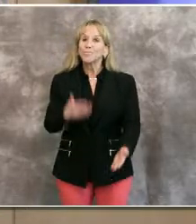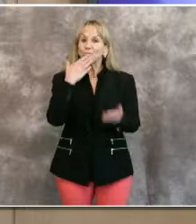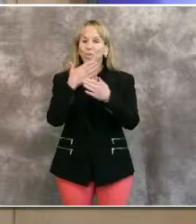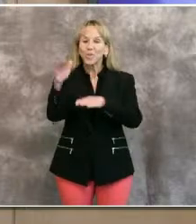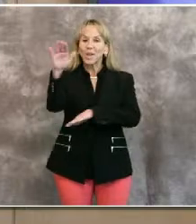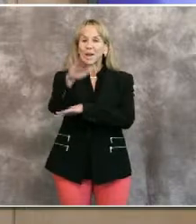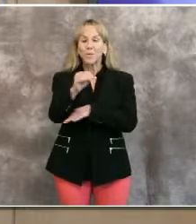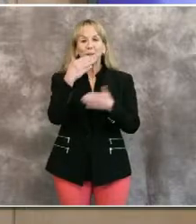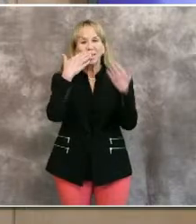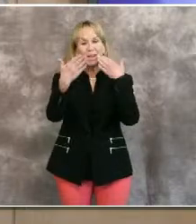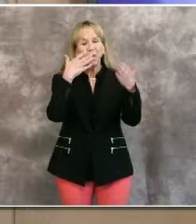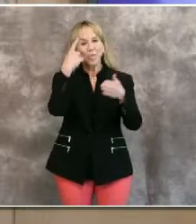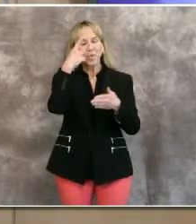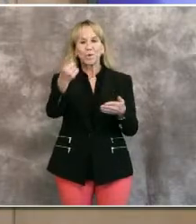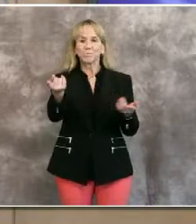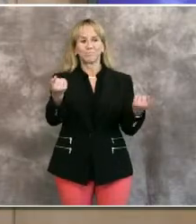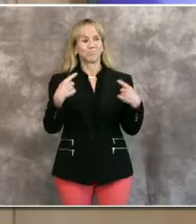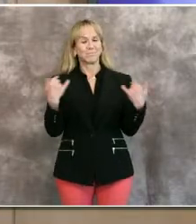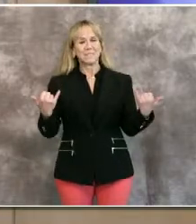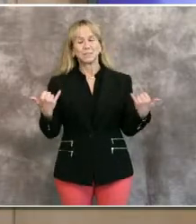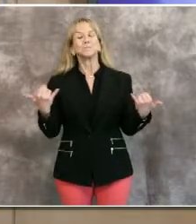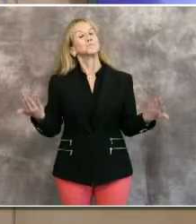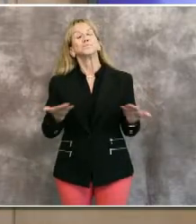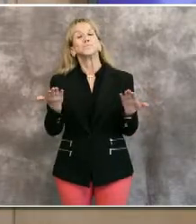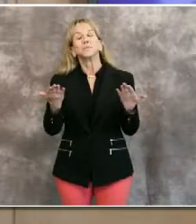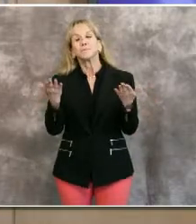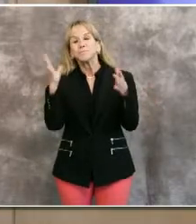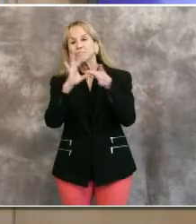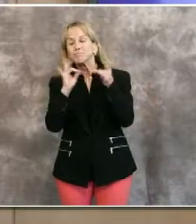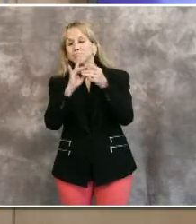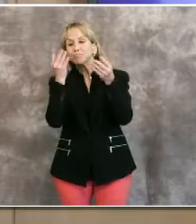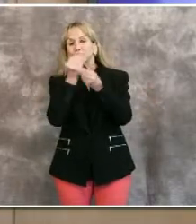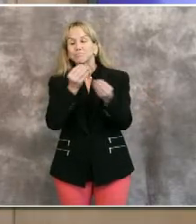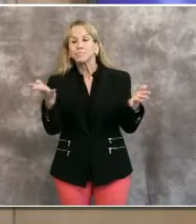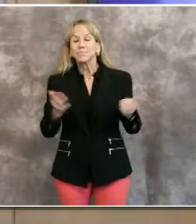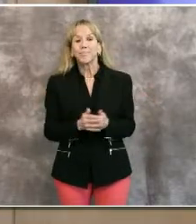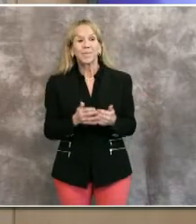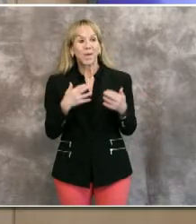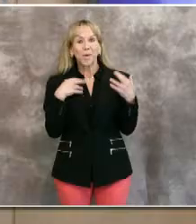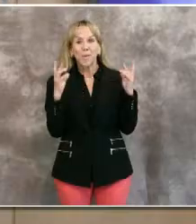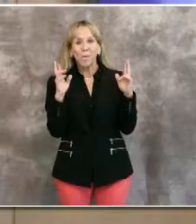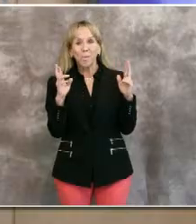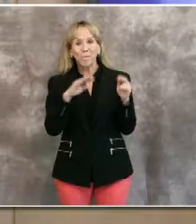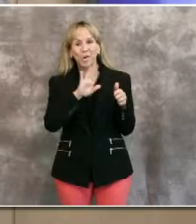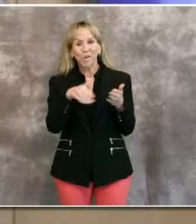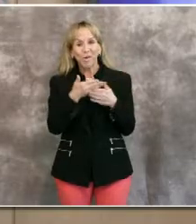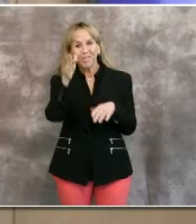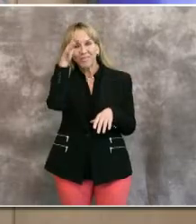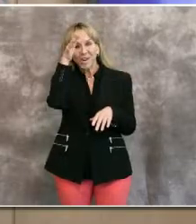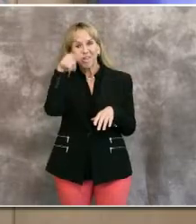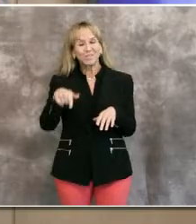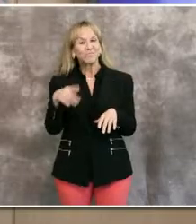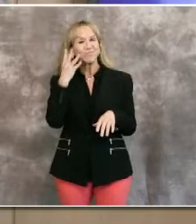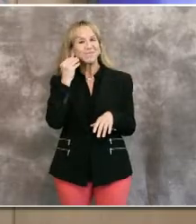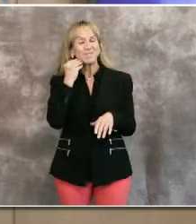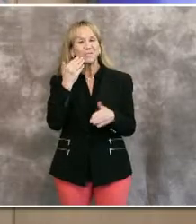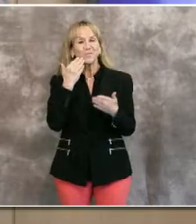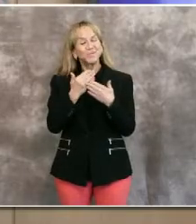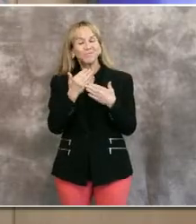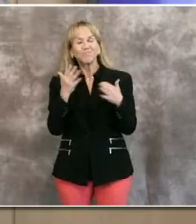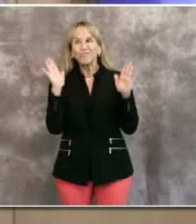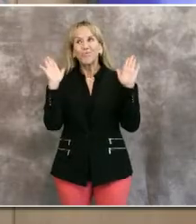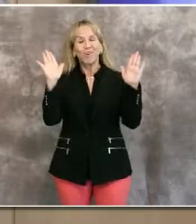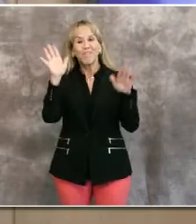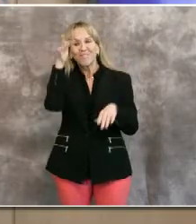Good afternoon, and thank you for joining our media briefing. I hope all dads had a great Father's Day. I know it's my favorite holiday